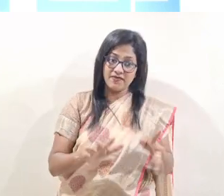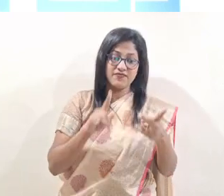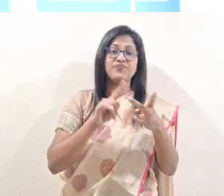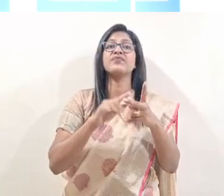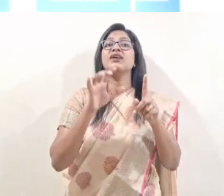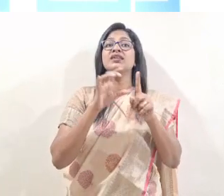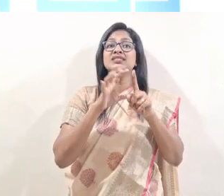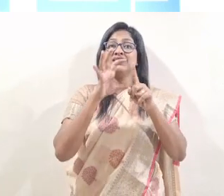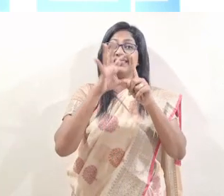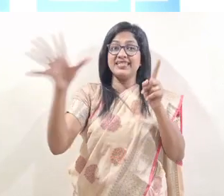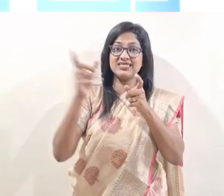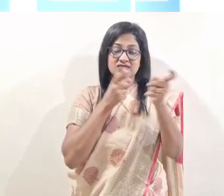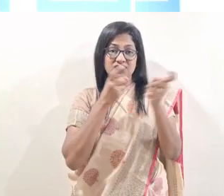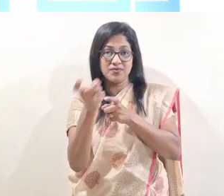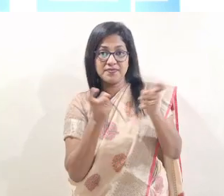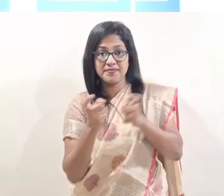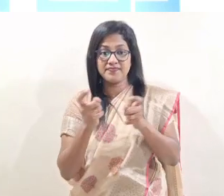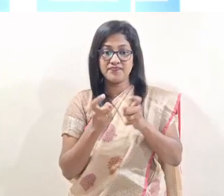Restorative capacity. Suppose there's